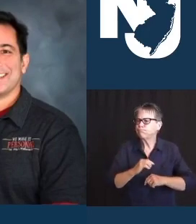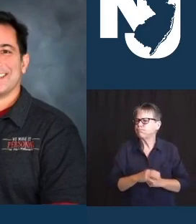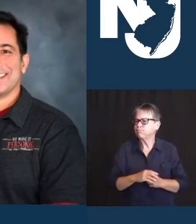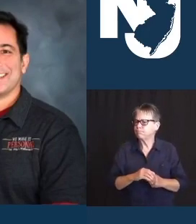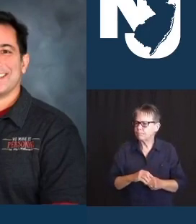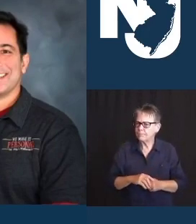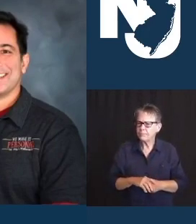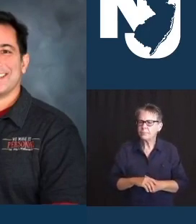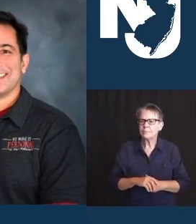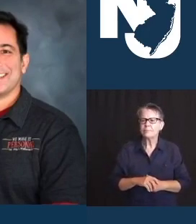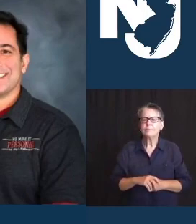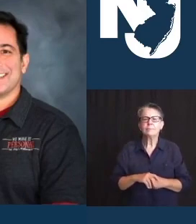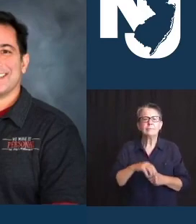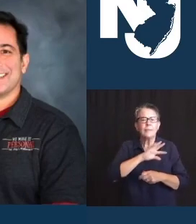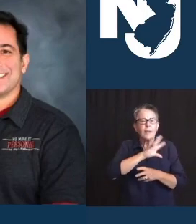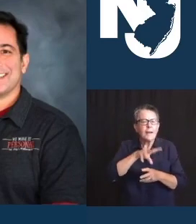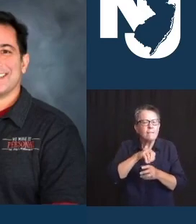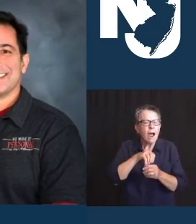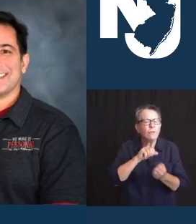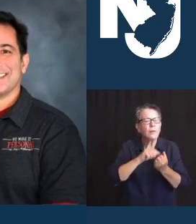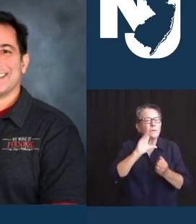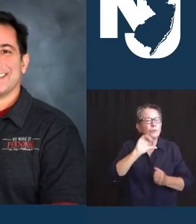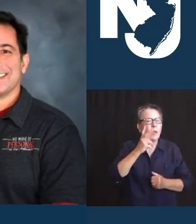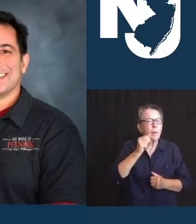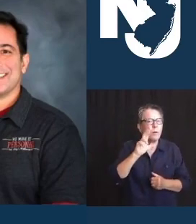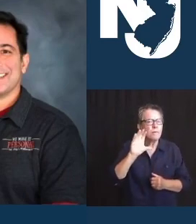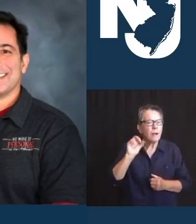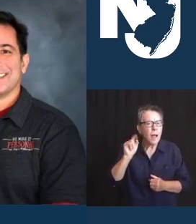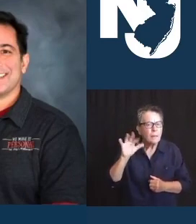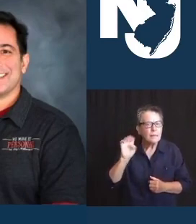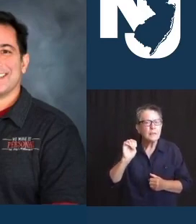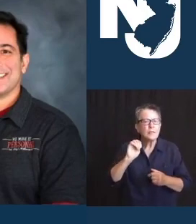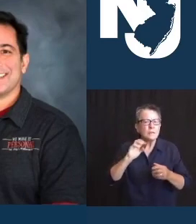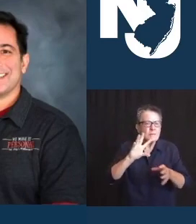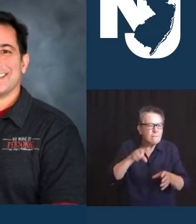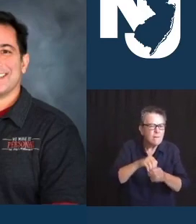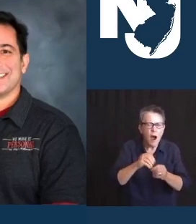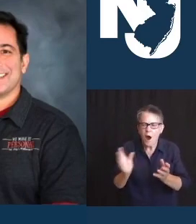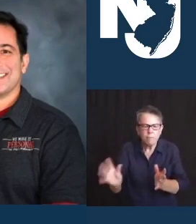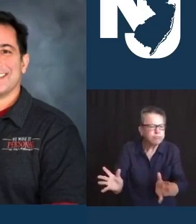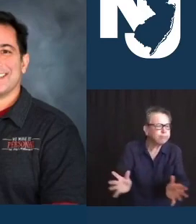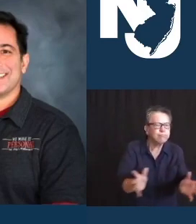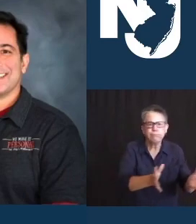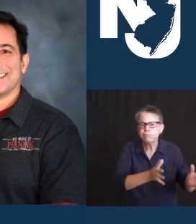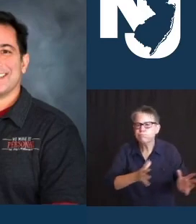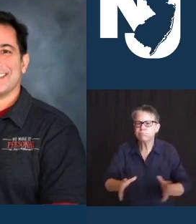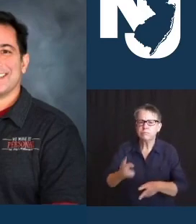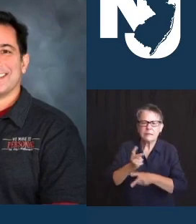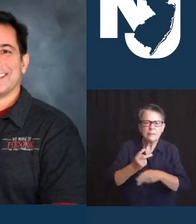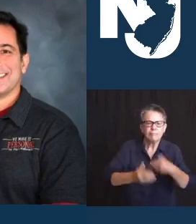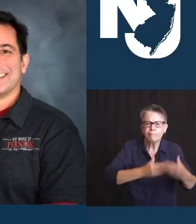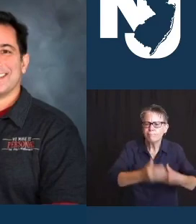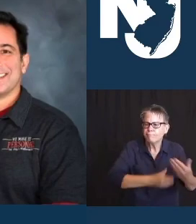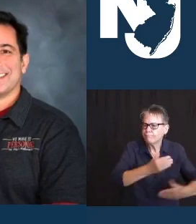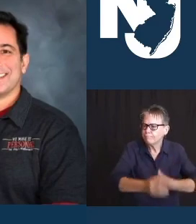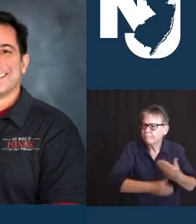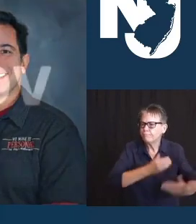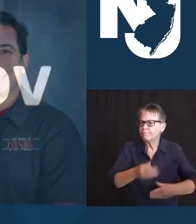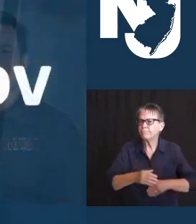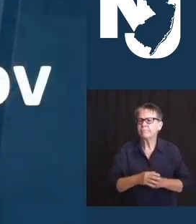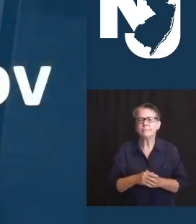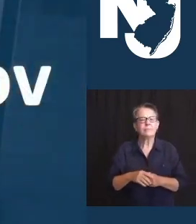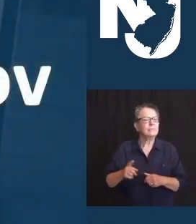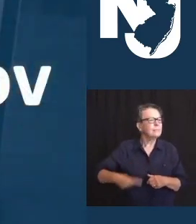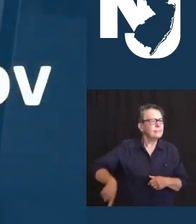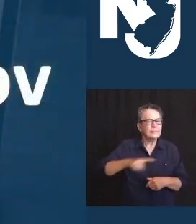alive throughout this pandemic. We're going to get through this together, and we're going to come out stronger together. That goes,